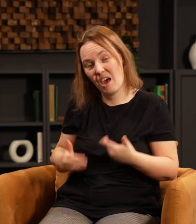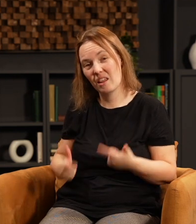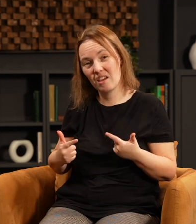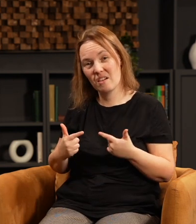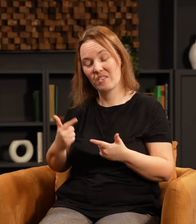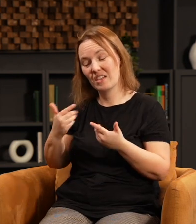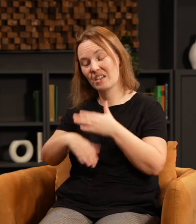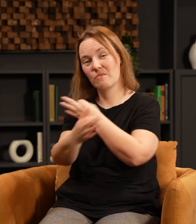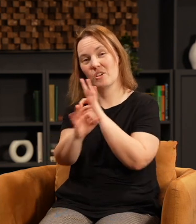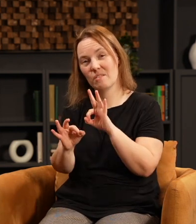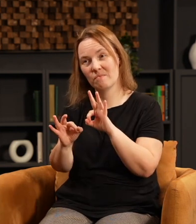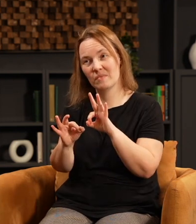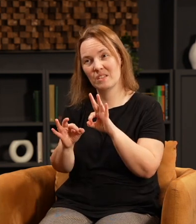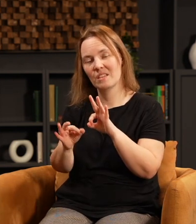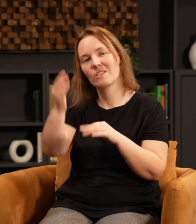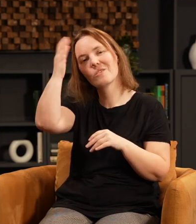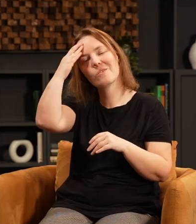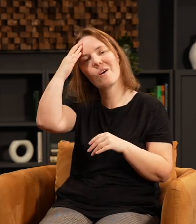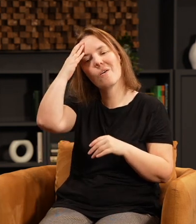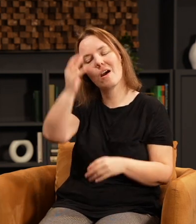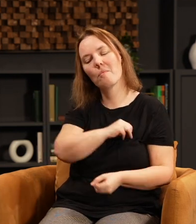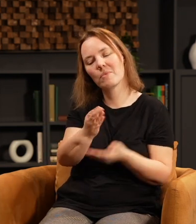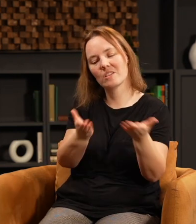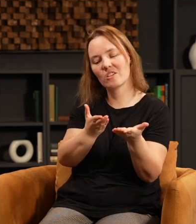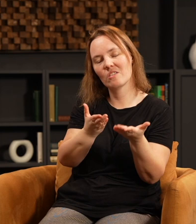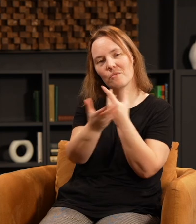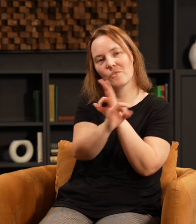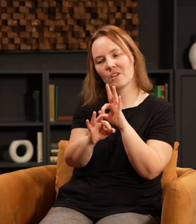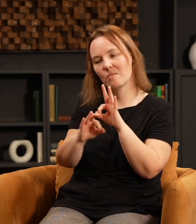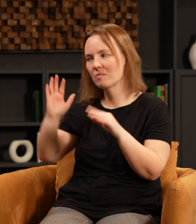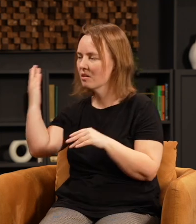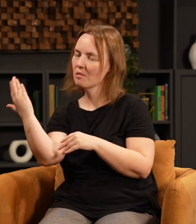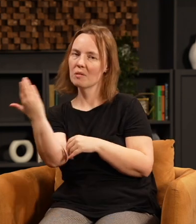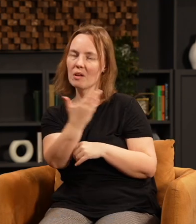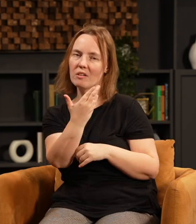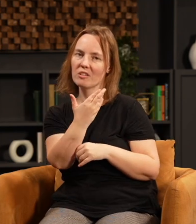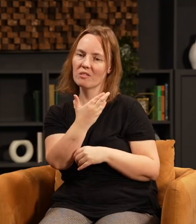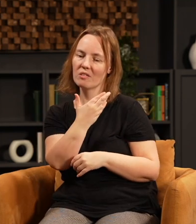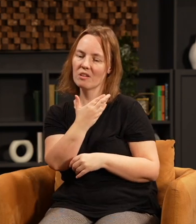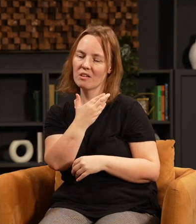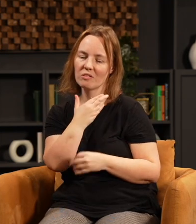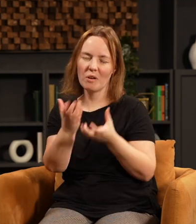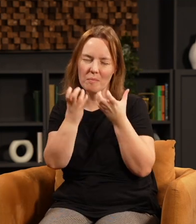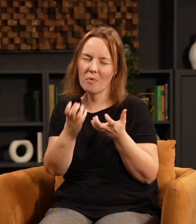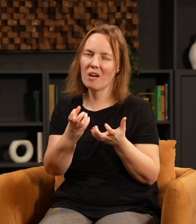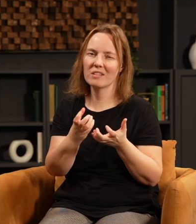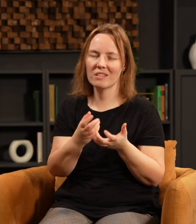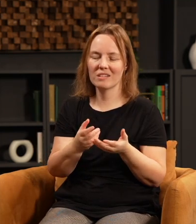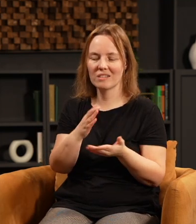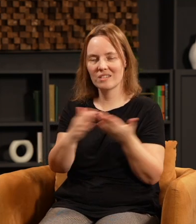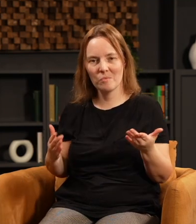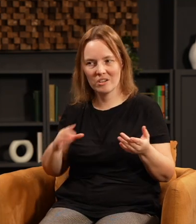freedom, that you know how to minister freedom to people around you who are begging for someone to show them how to drive these